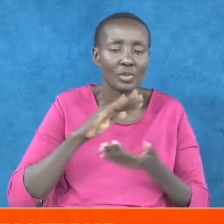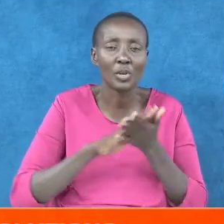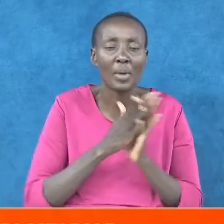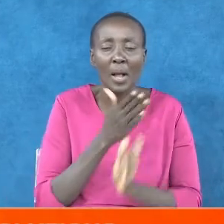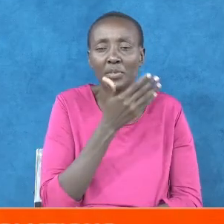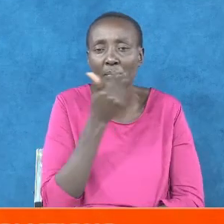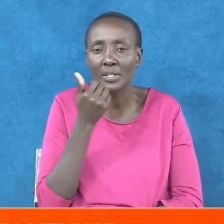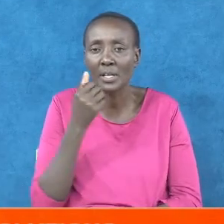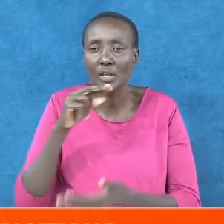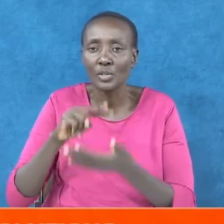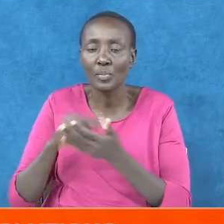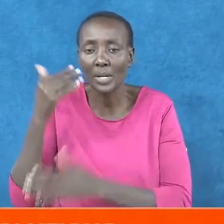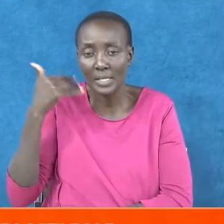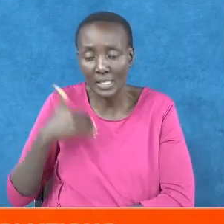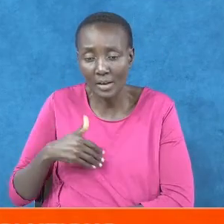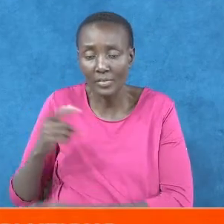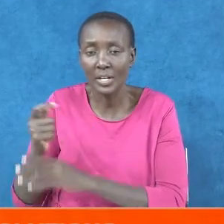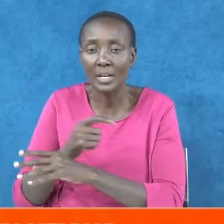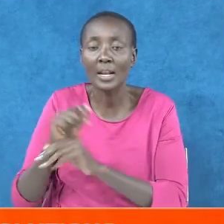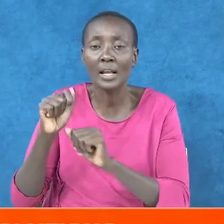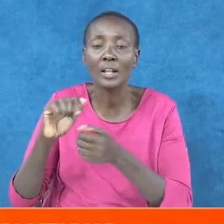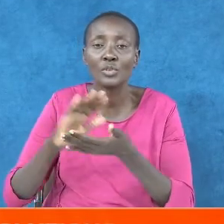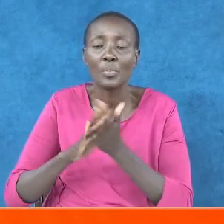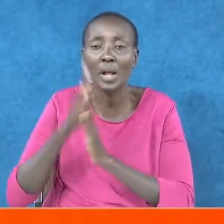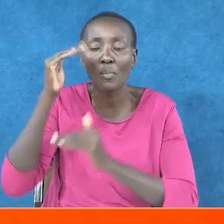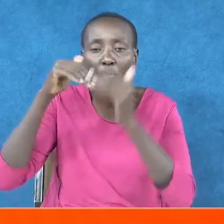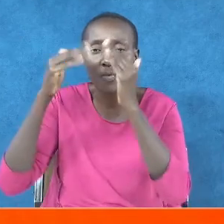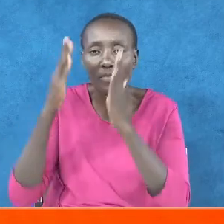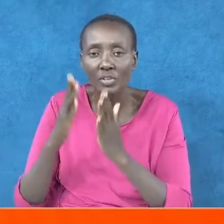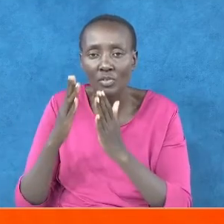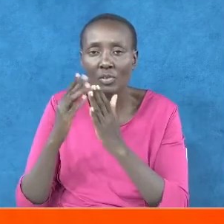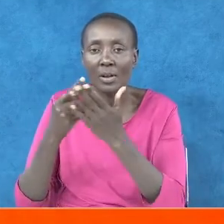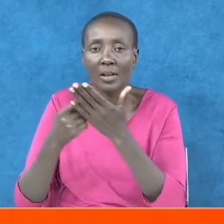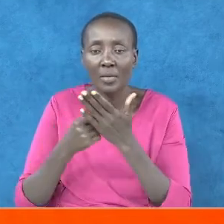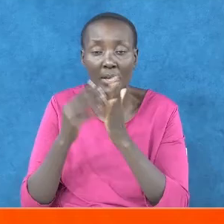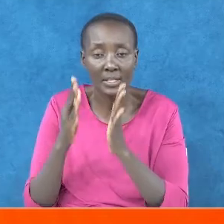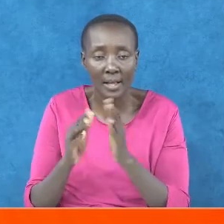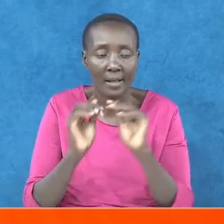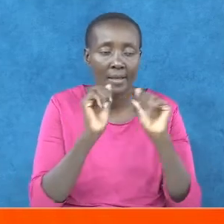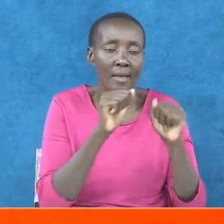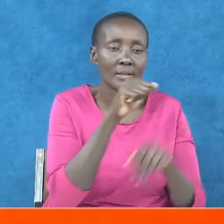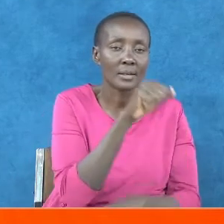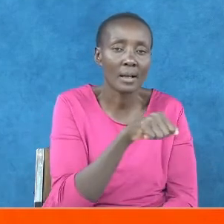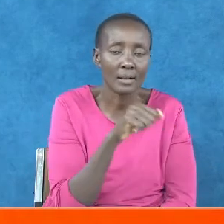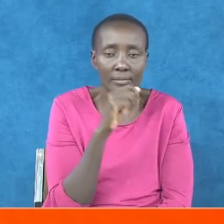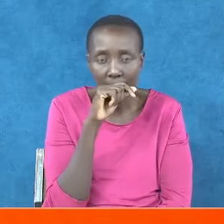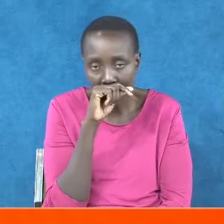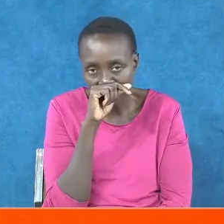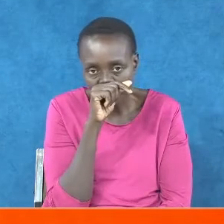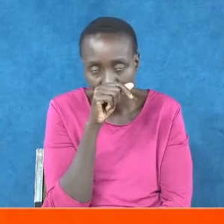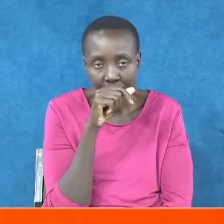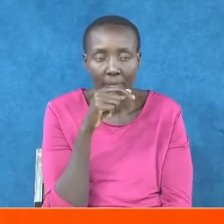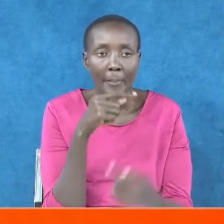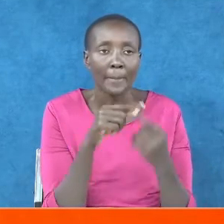to pursue arbitration. I can train to be a professional arbitrator? Yes, you can. Okay. Yes, you can. Mm-hmm. So but